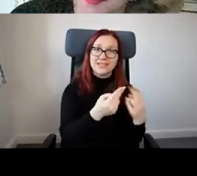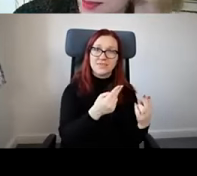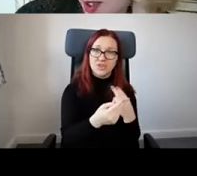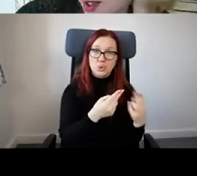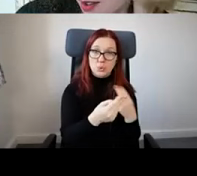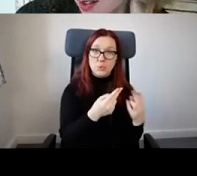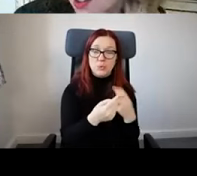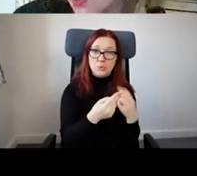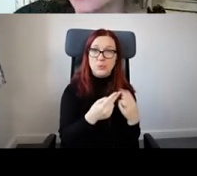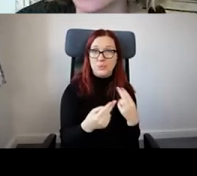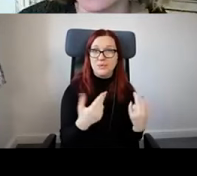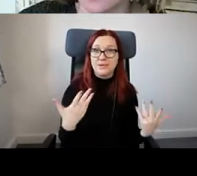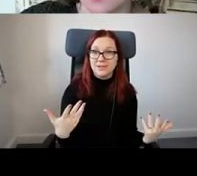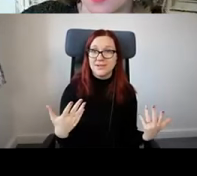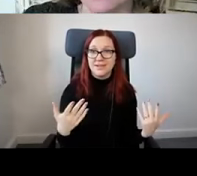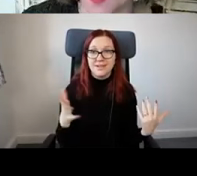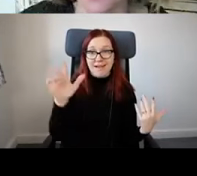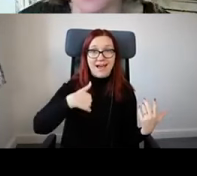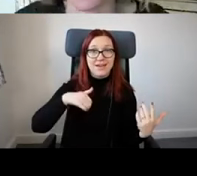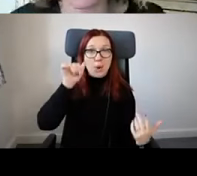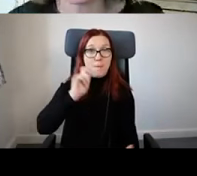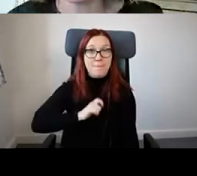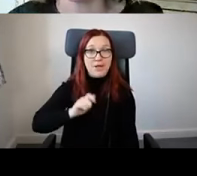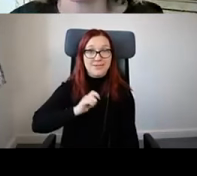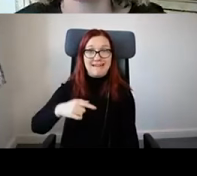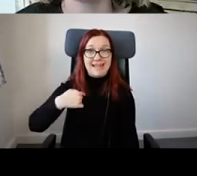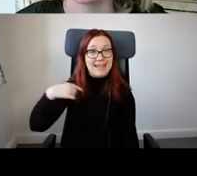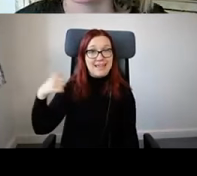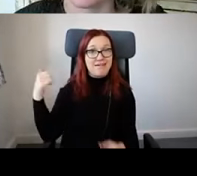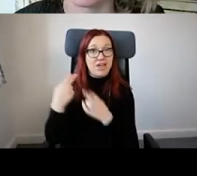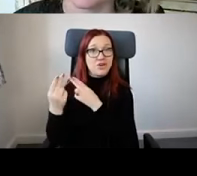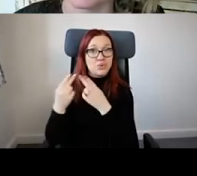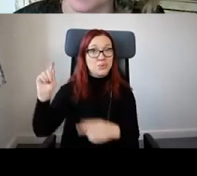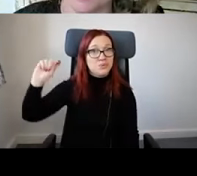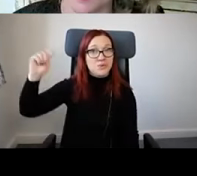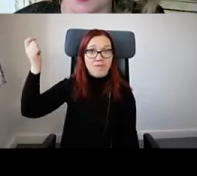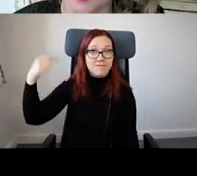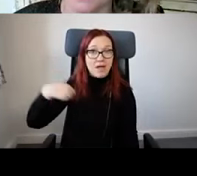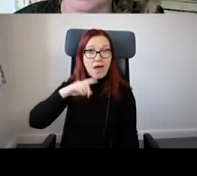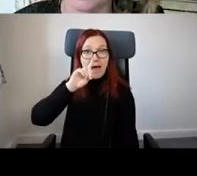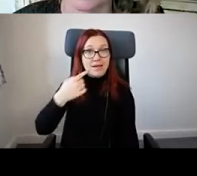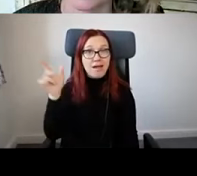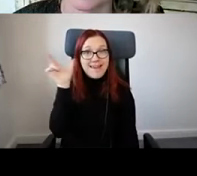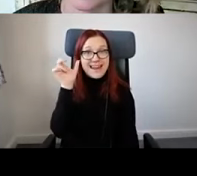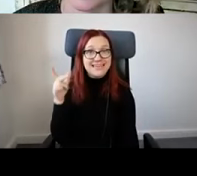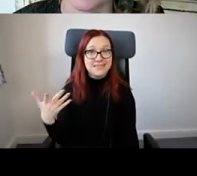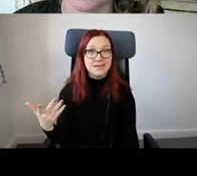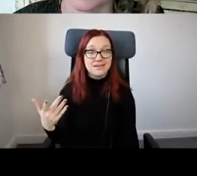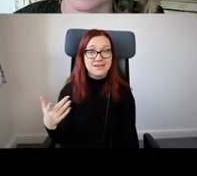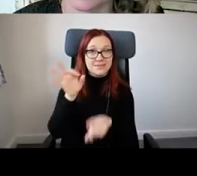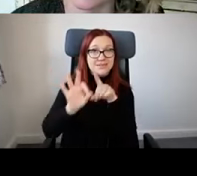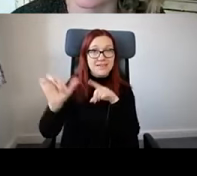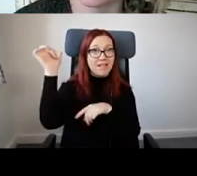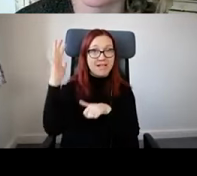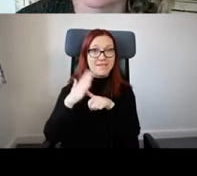young people, I know personally I had to turn off the news at lunch. Just I can't listen to it, particularly in the first wave.